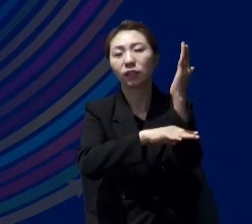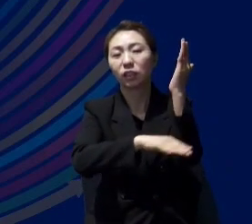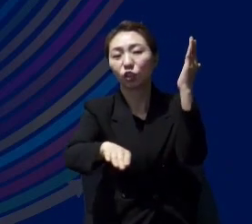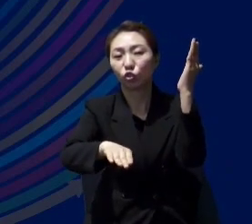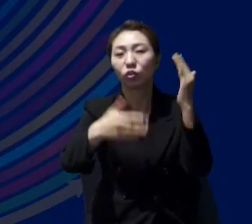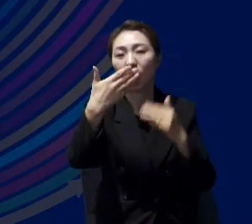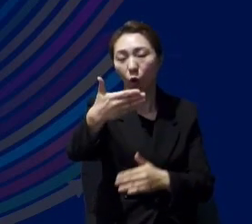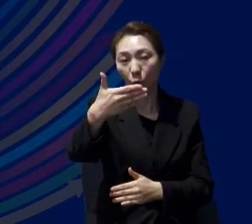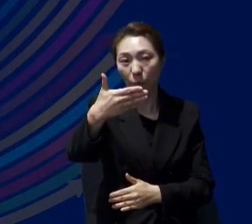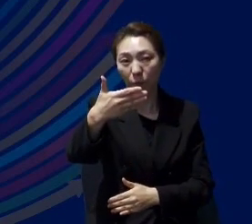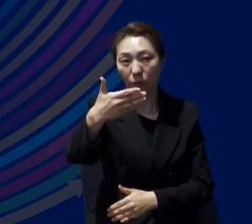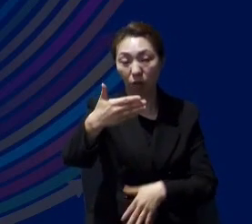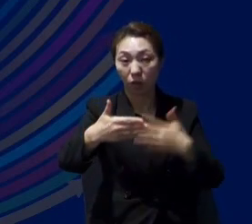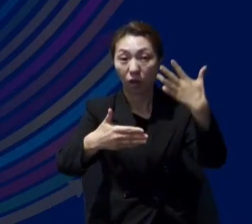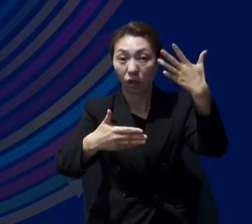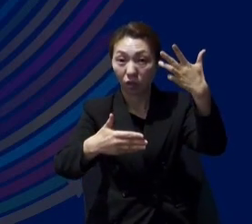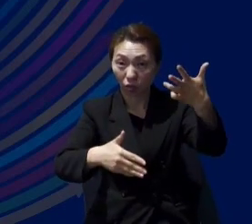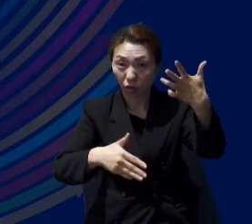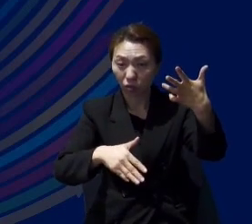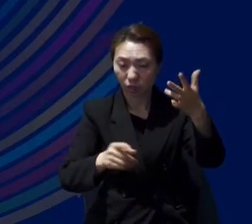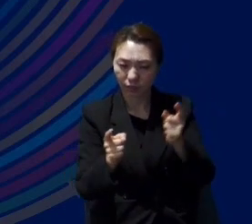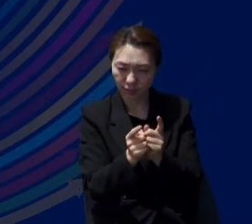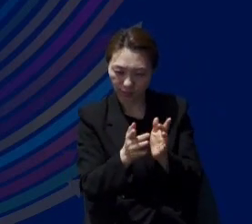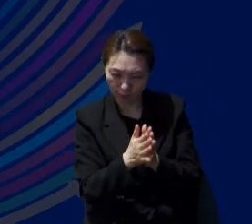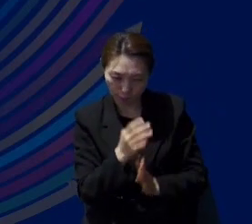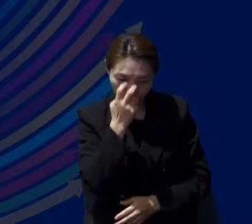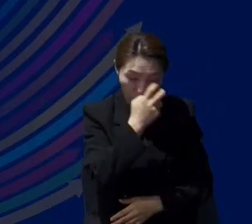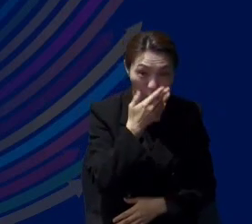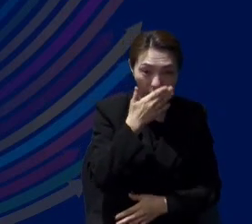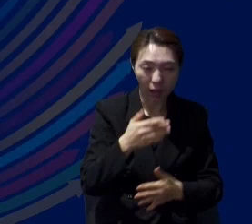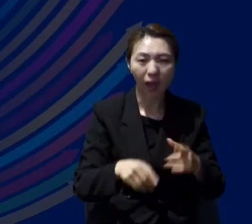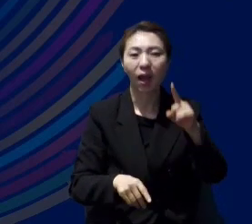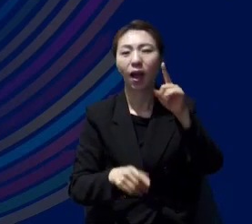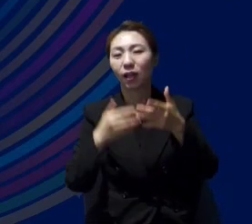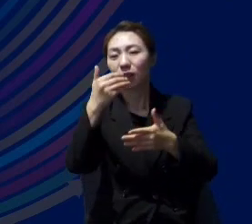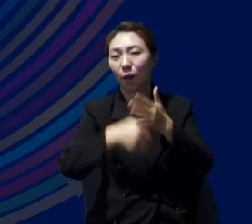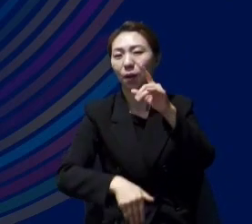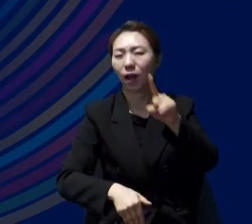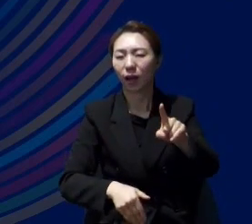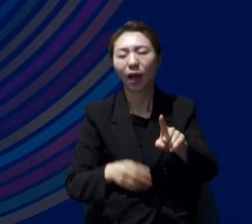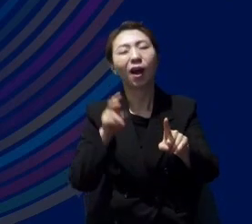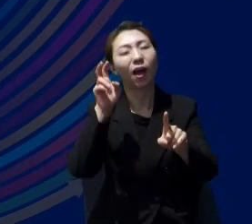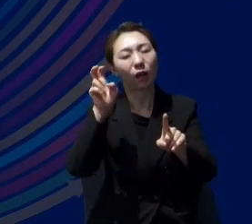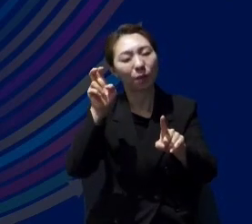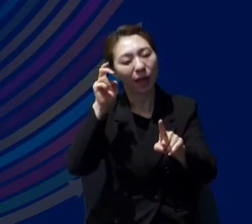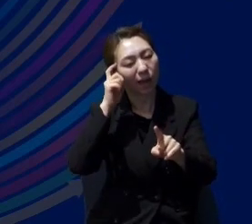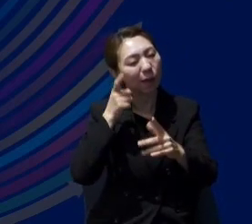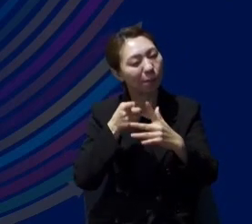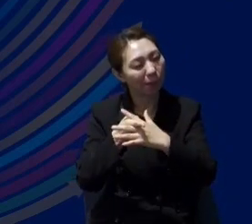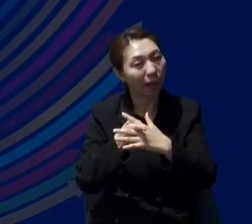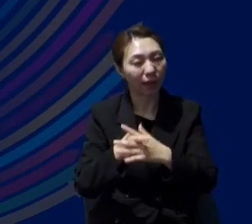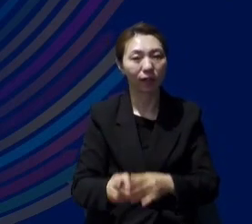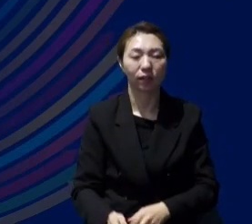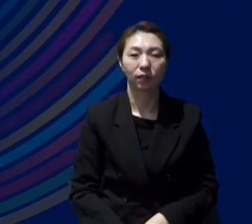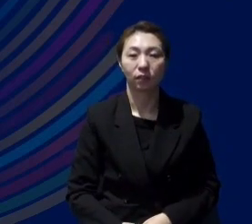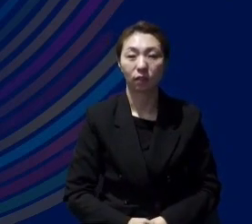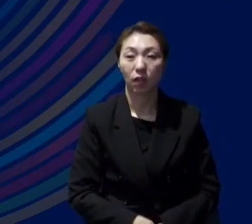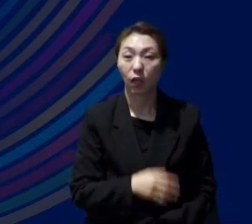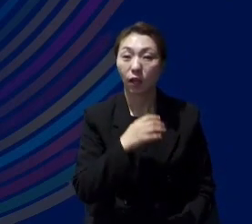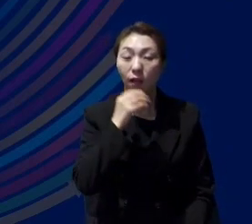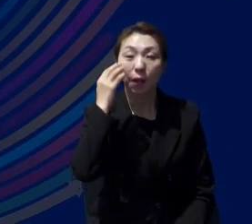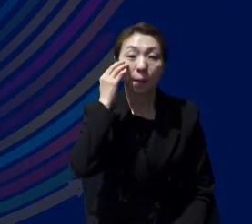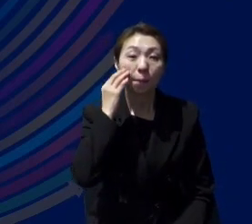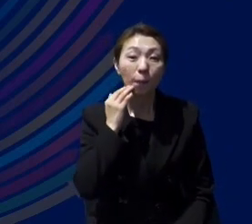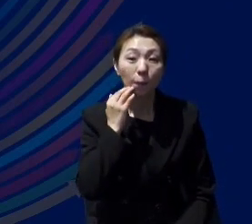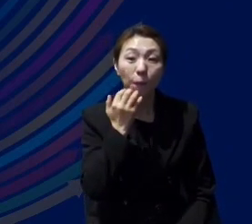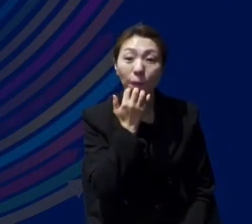indicators. Now, if we are going to be in the green, the safe zone, we need to remain in the green and safe zone so that we